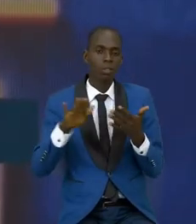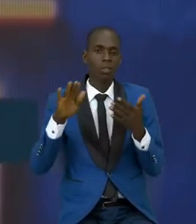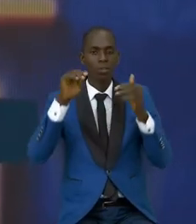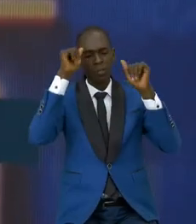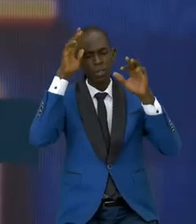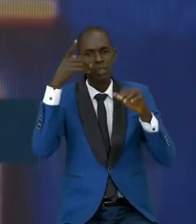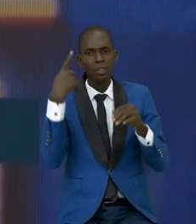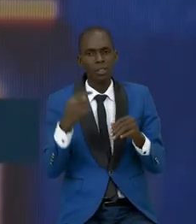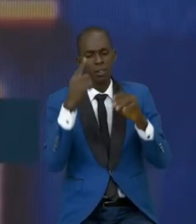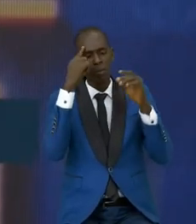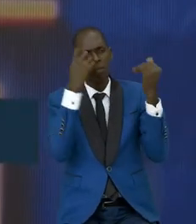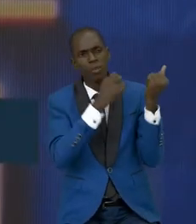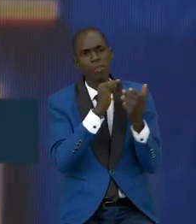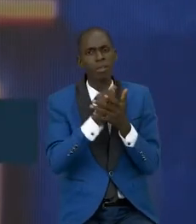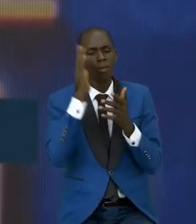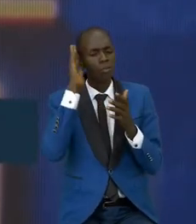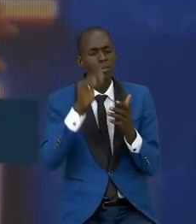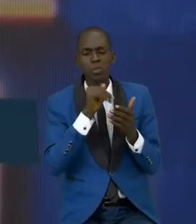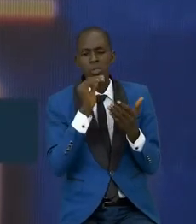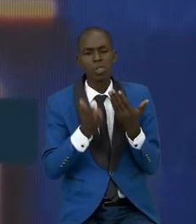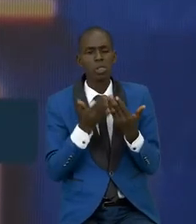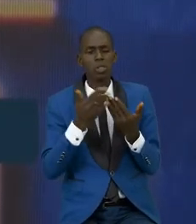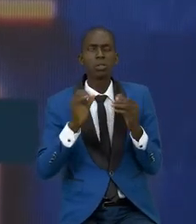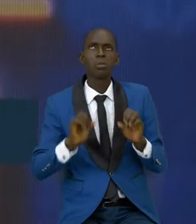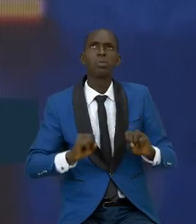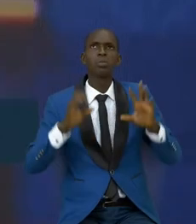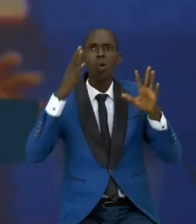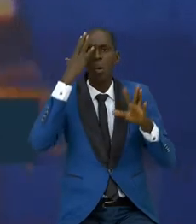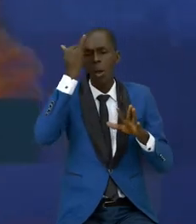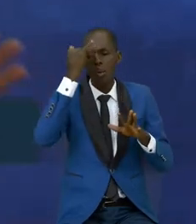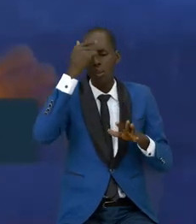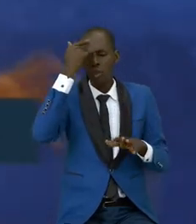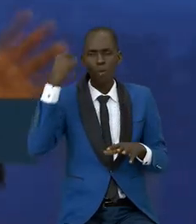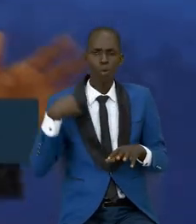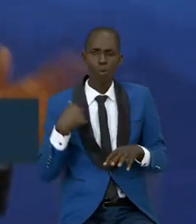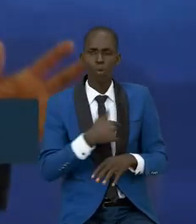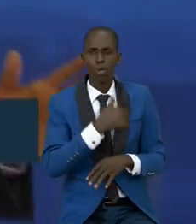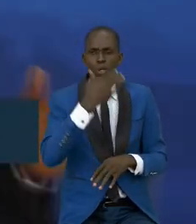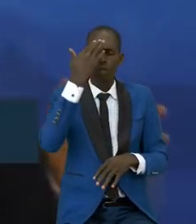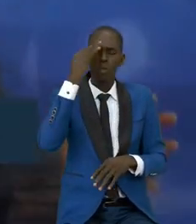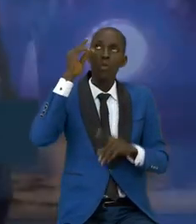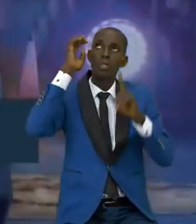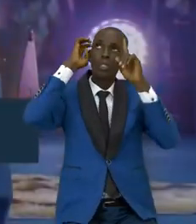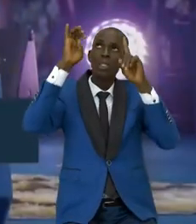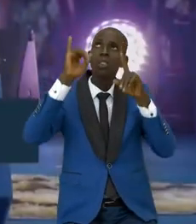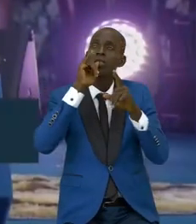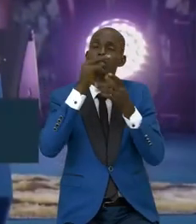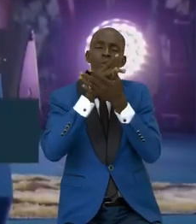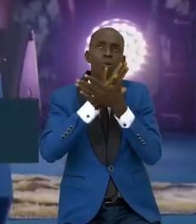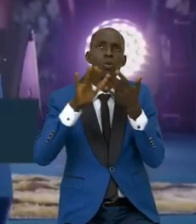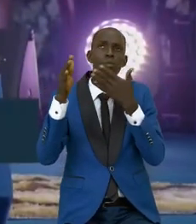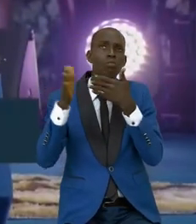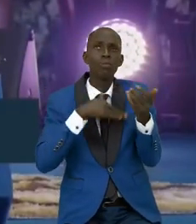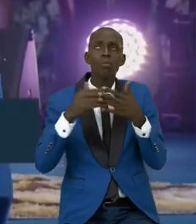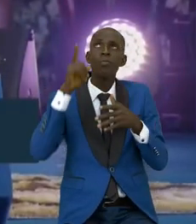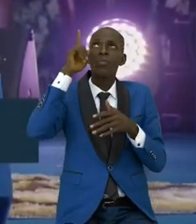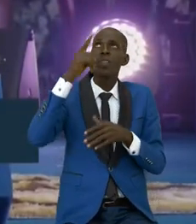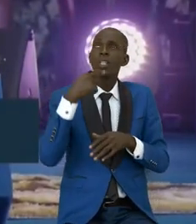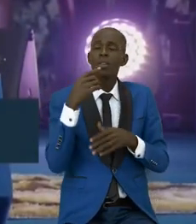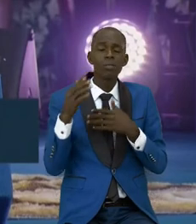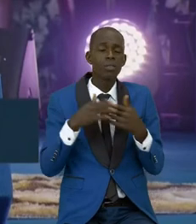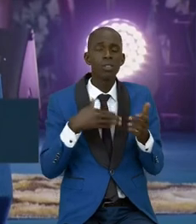Why? Because we know he is holy. And whatever he has said, and whatever he has promised,